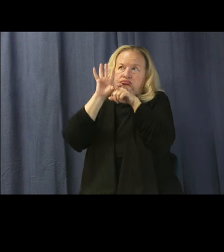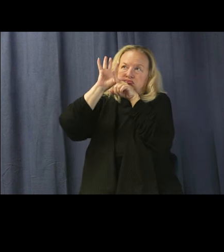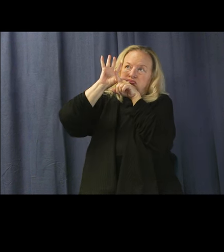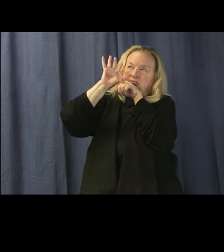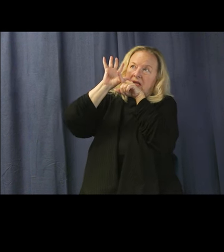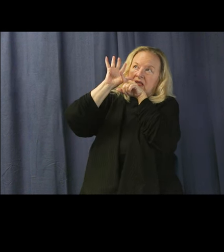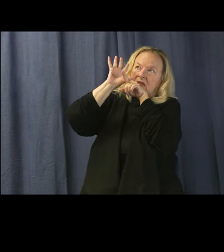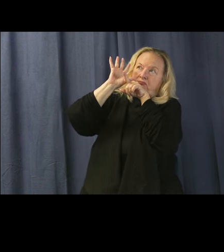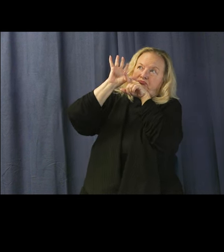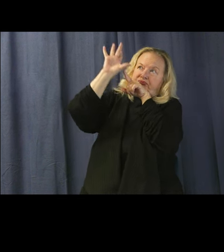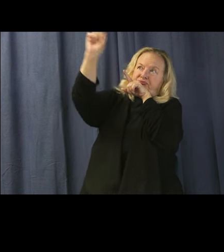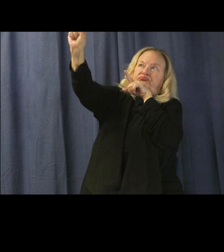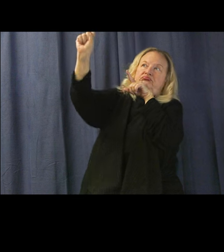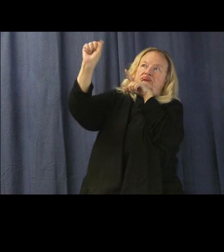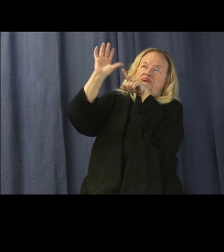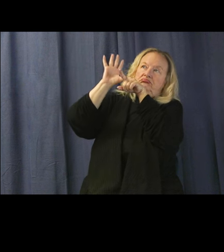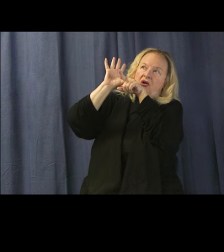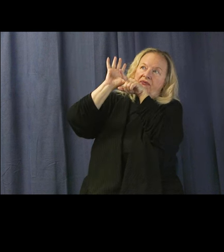man.